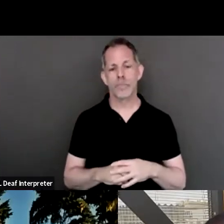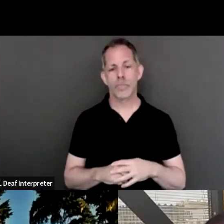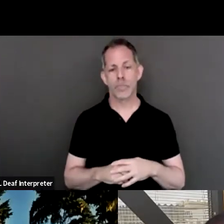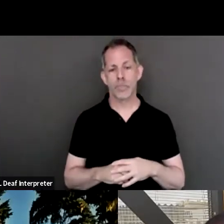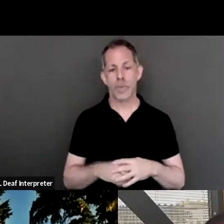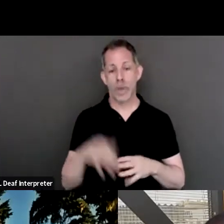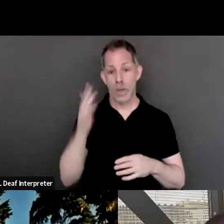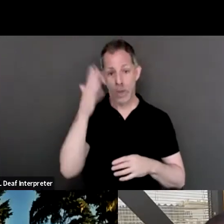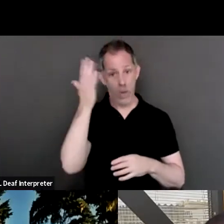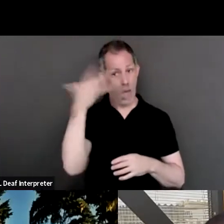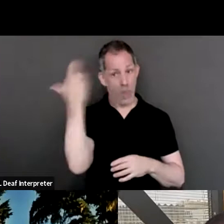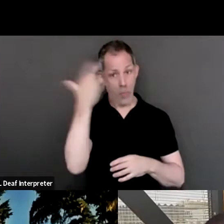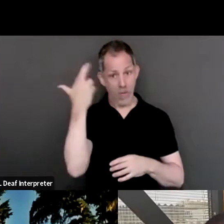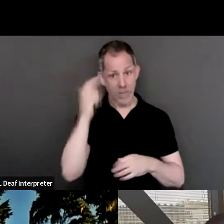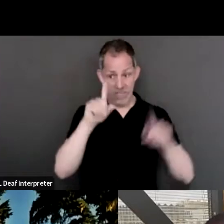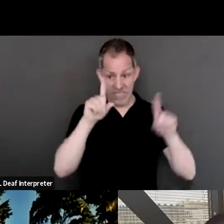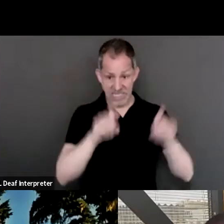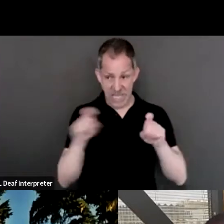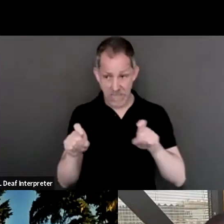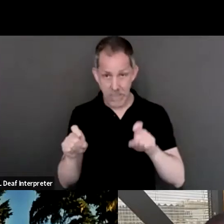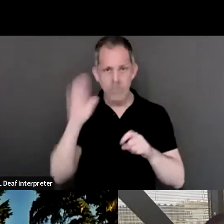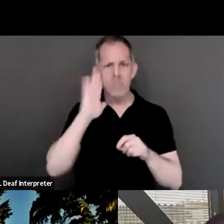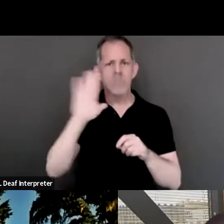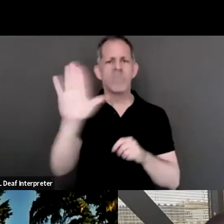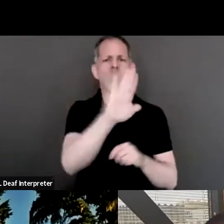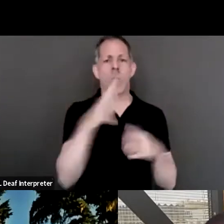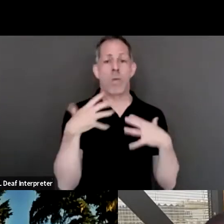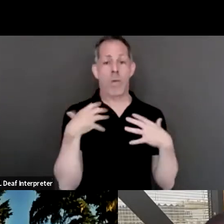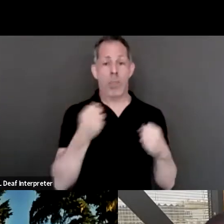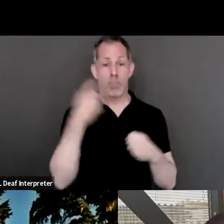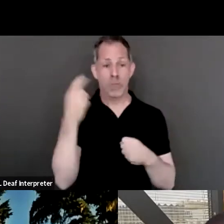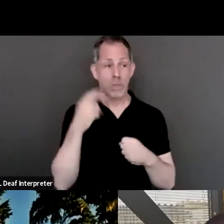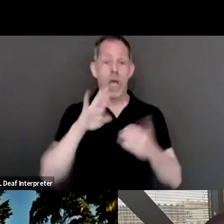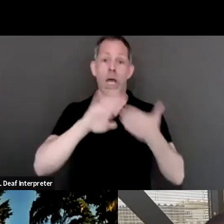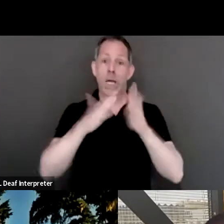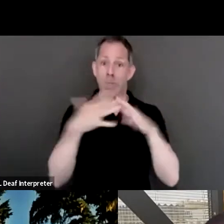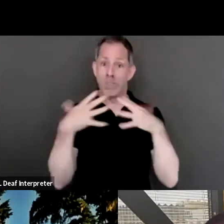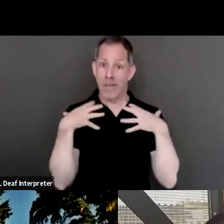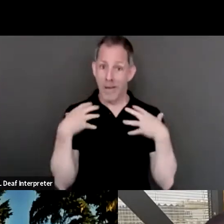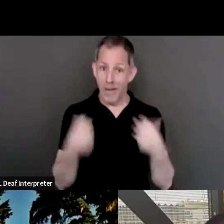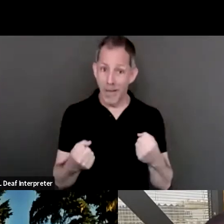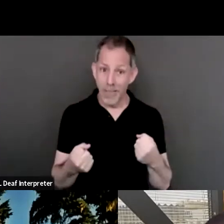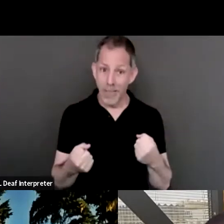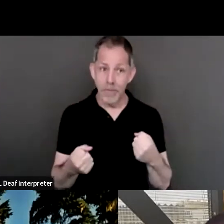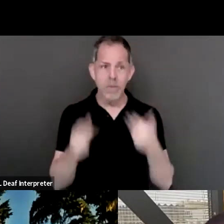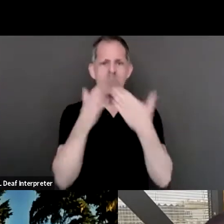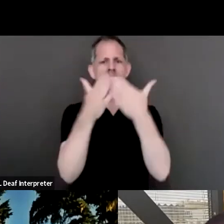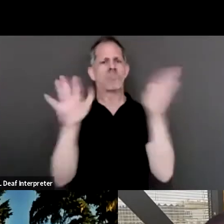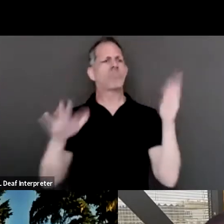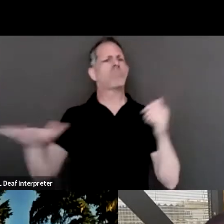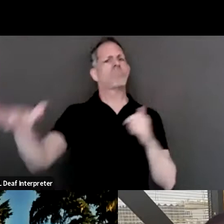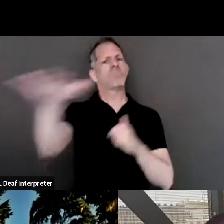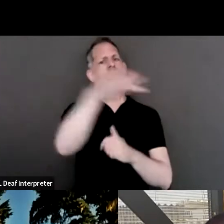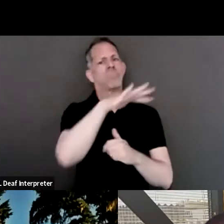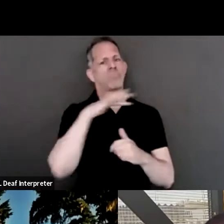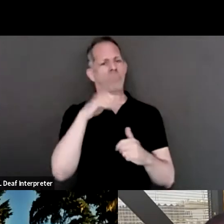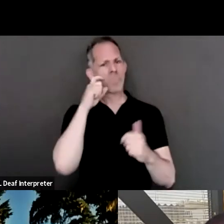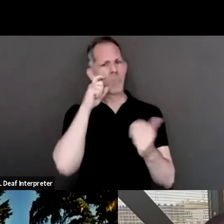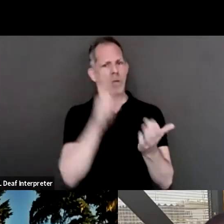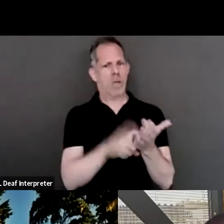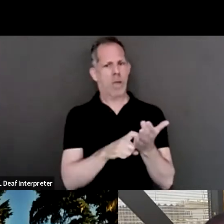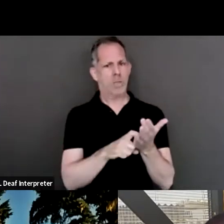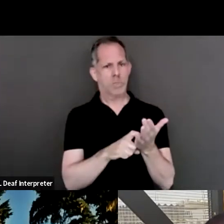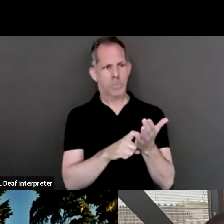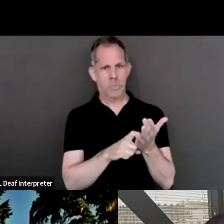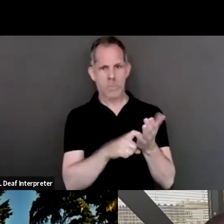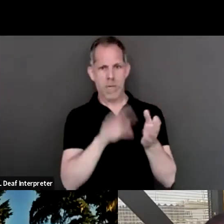but at the macro level, it's a tool for us to detect increases in transmission. For instance, if we